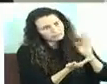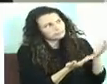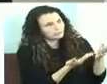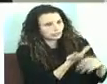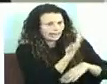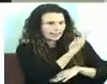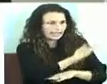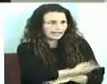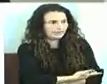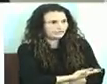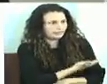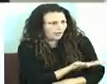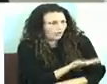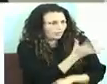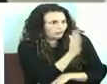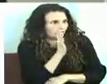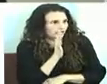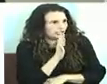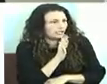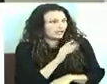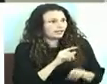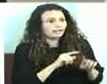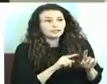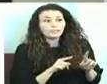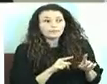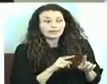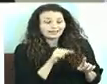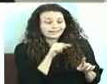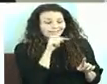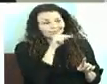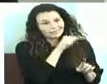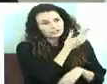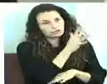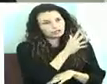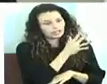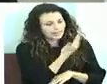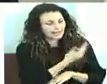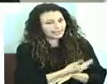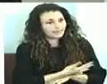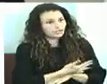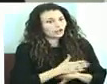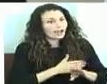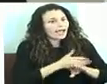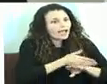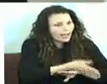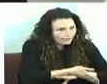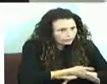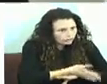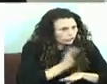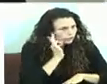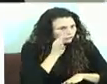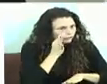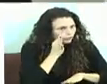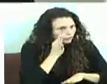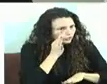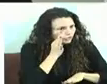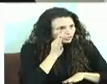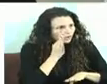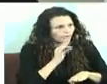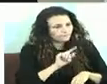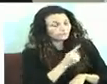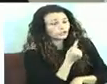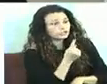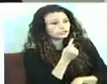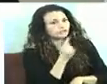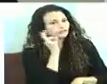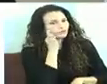leaves, and in this case, the leaves come after the bearing of the fruit itself. So Jesus is walking over